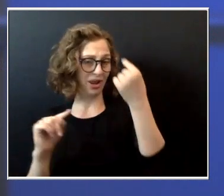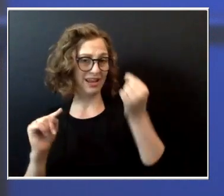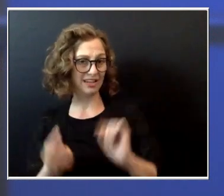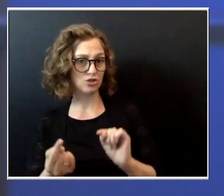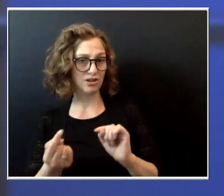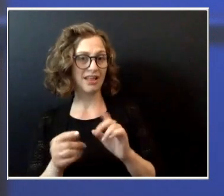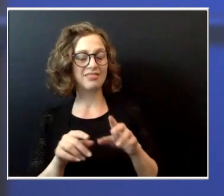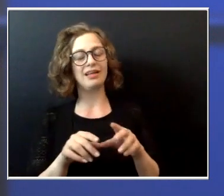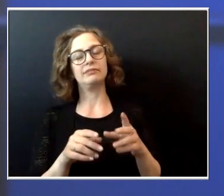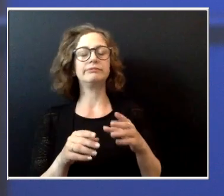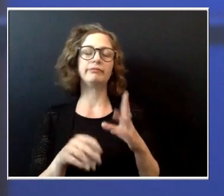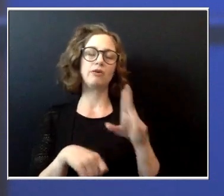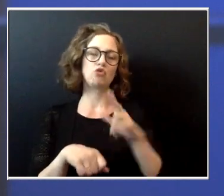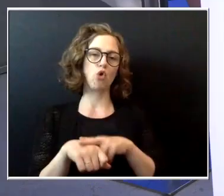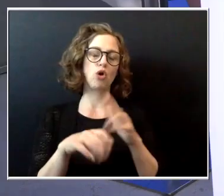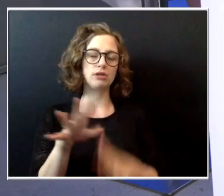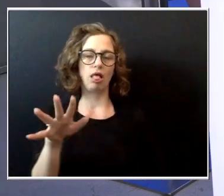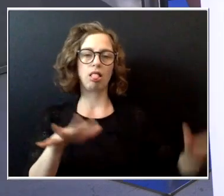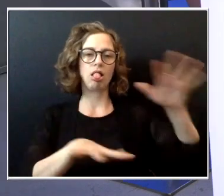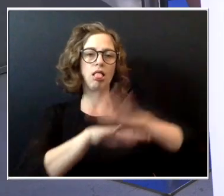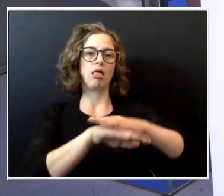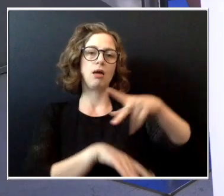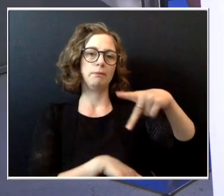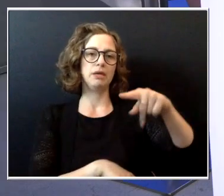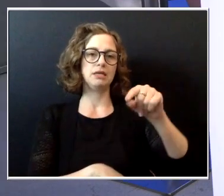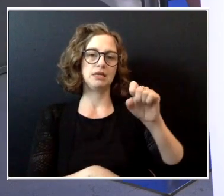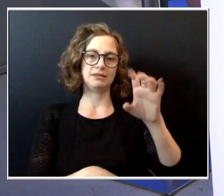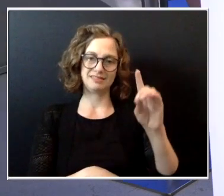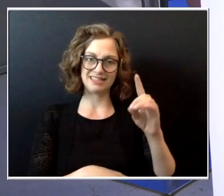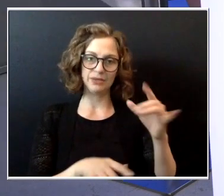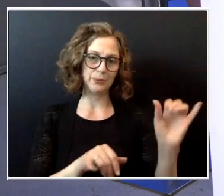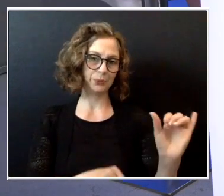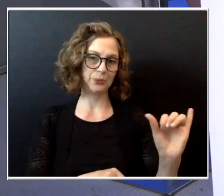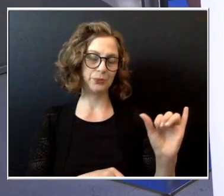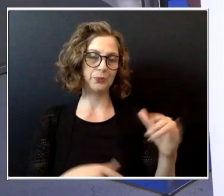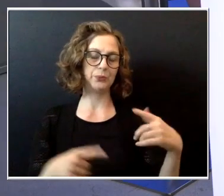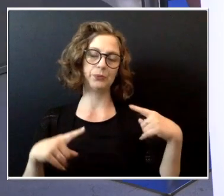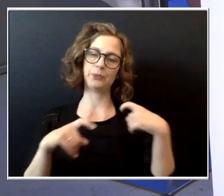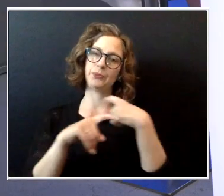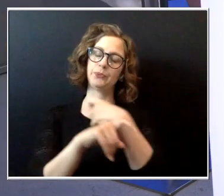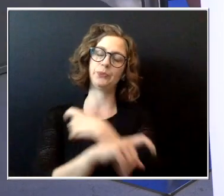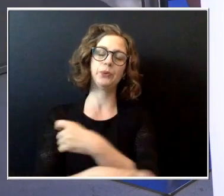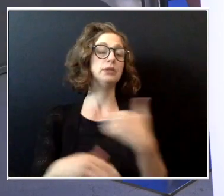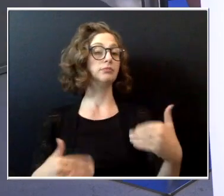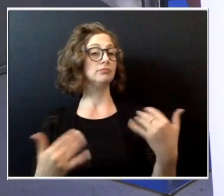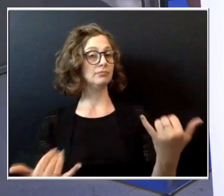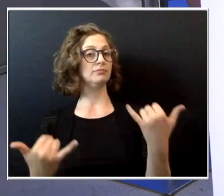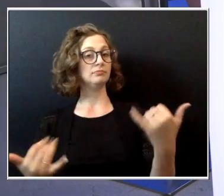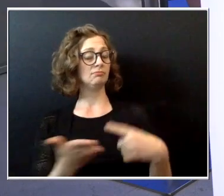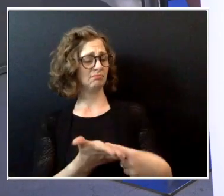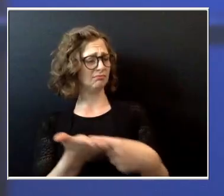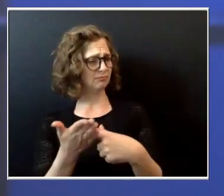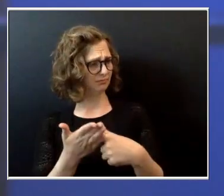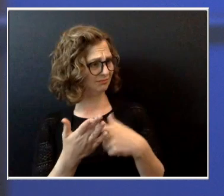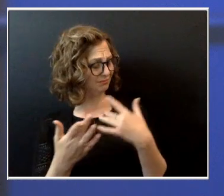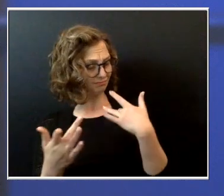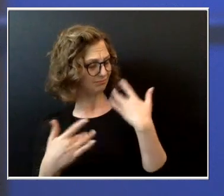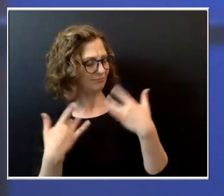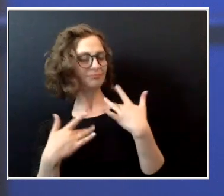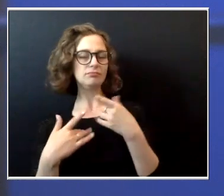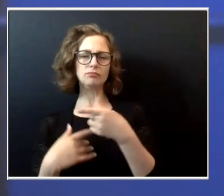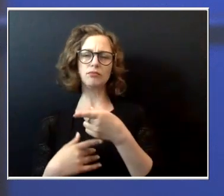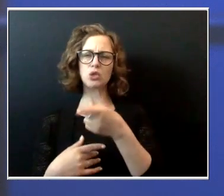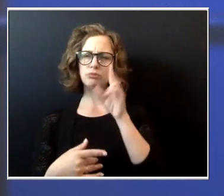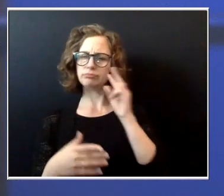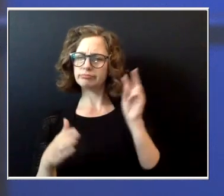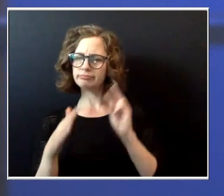Yeah, you bet. on top of all it. that. So this is a fascinating discussion. What do you see coming on the science side? I think the hot topic is something